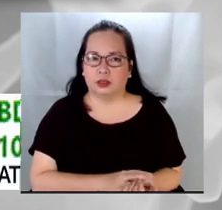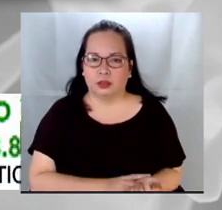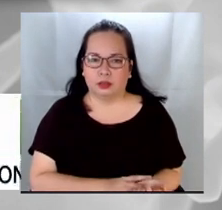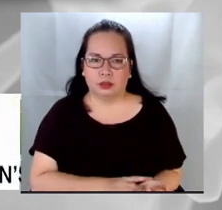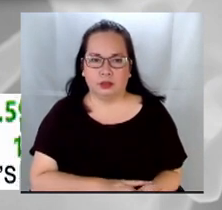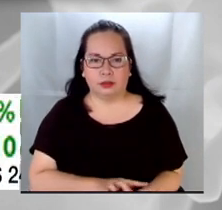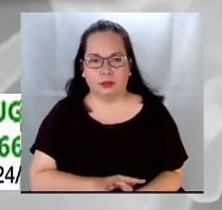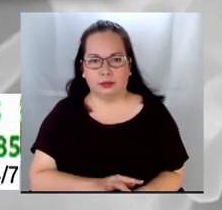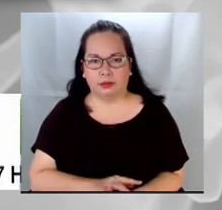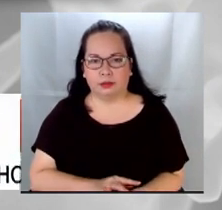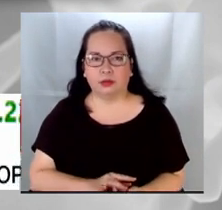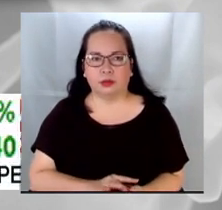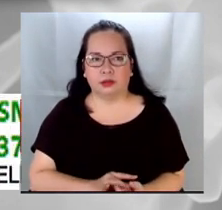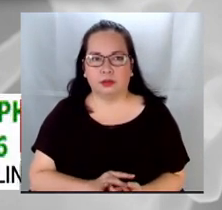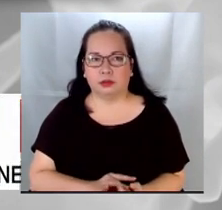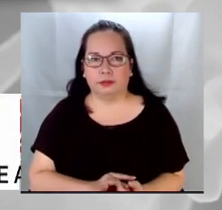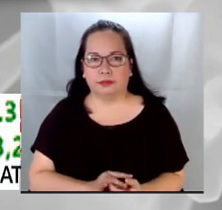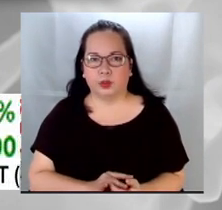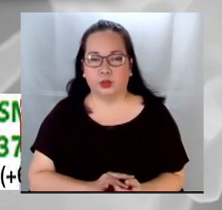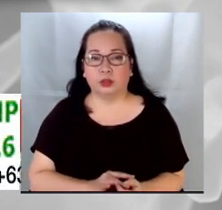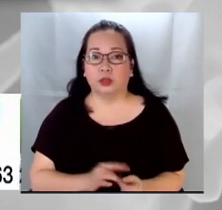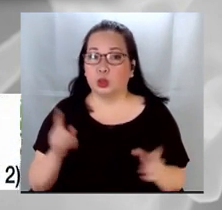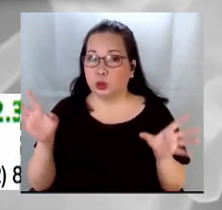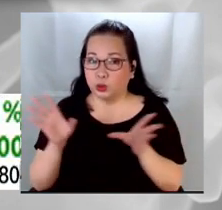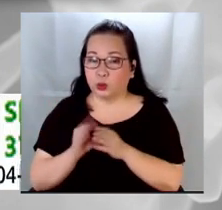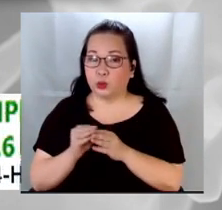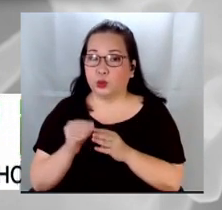since July 21st last year. The death toll now stands at